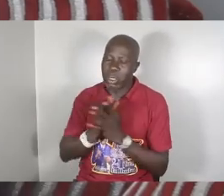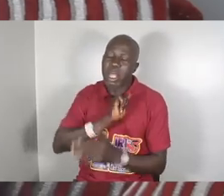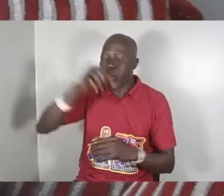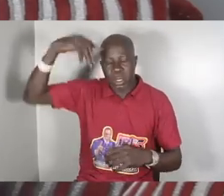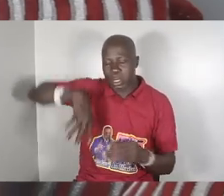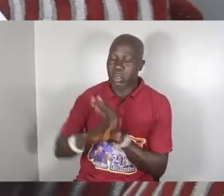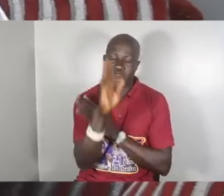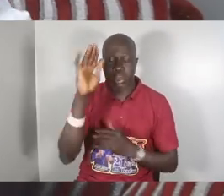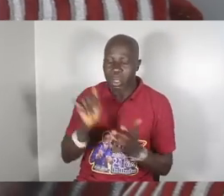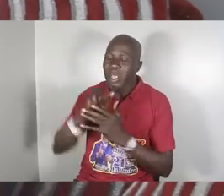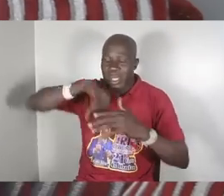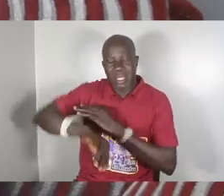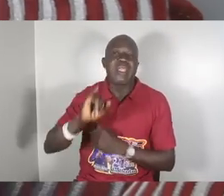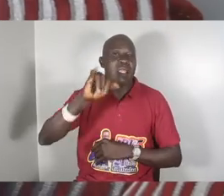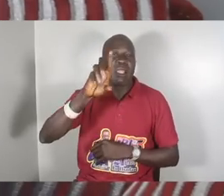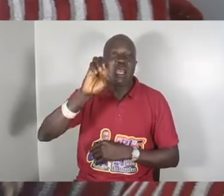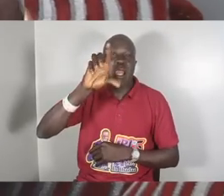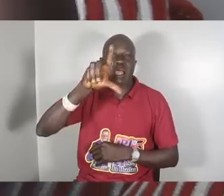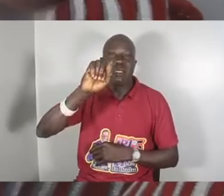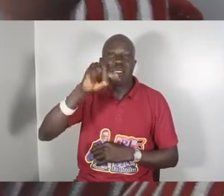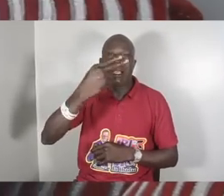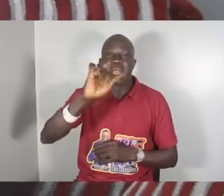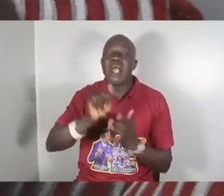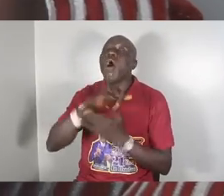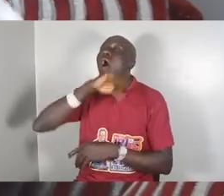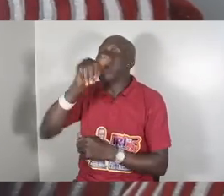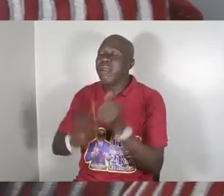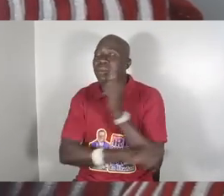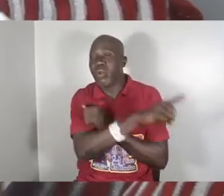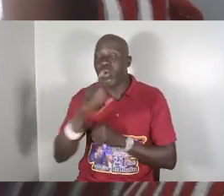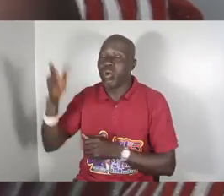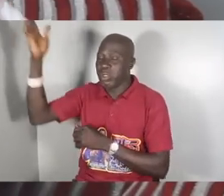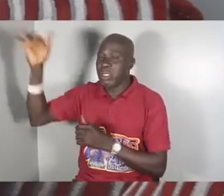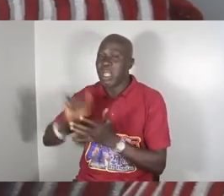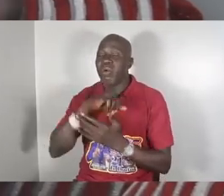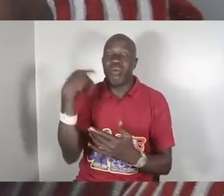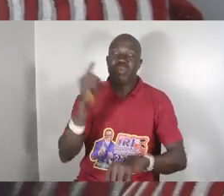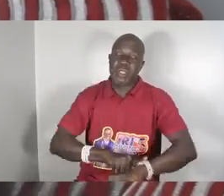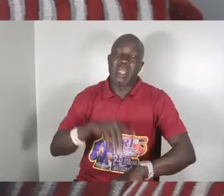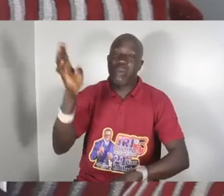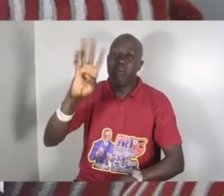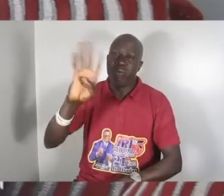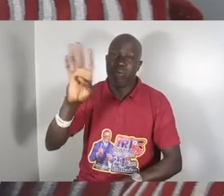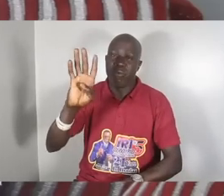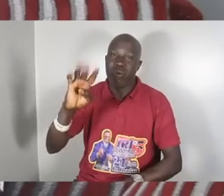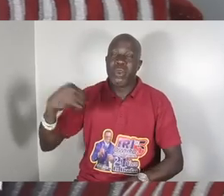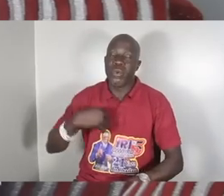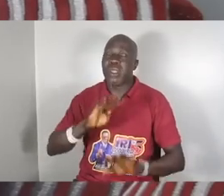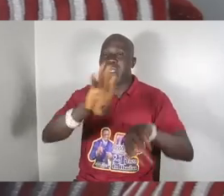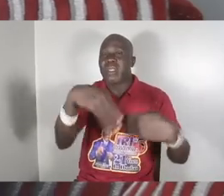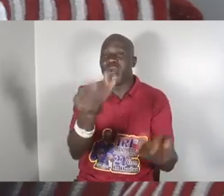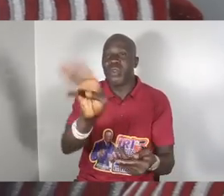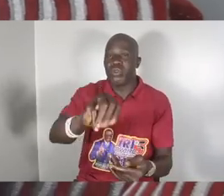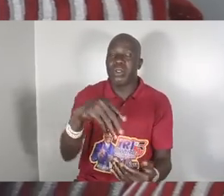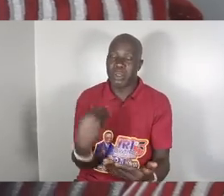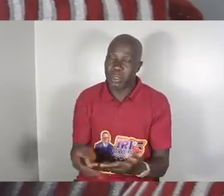God. By the grace of God. As they shall do. We went to bar one bed. Everyone that is there. Not a woman. Papa. Four. Namafu. Will give